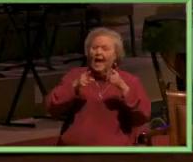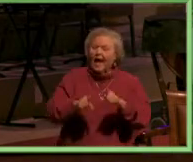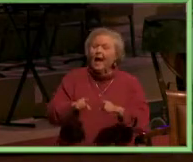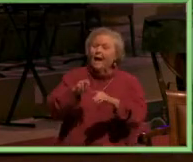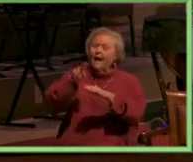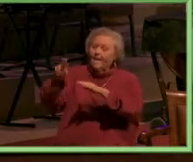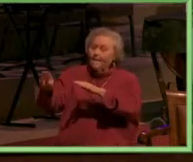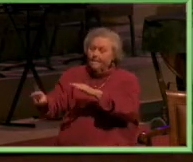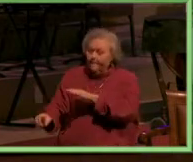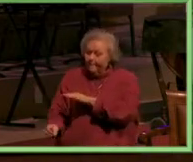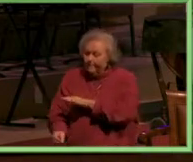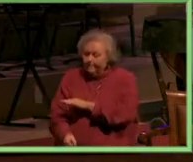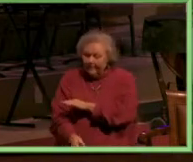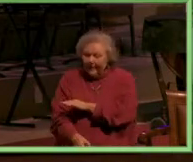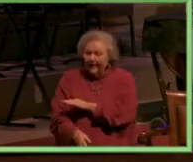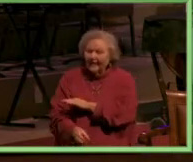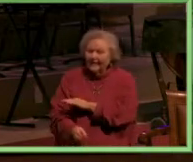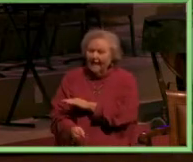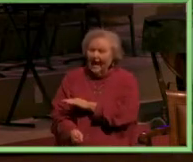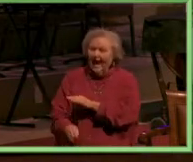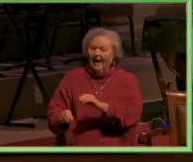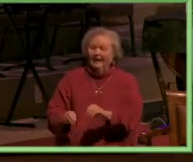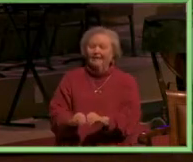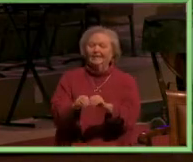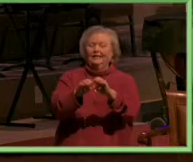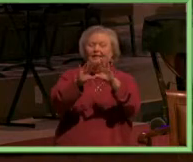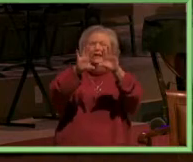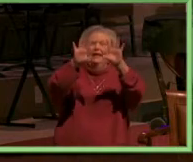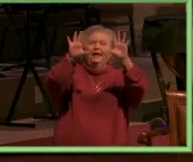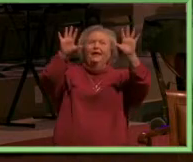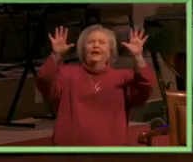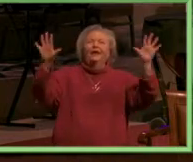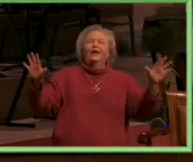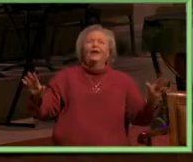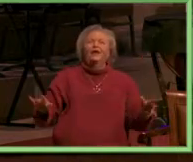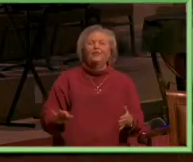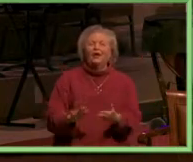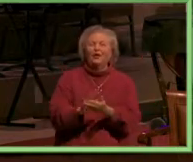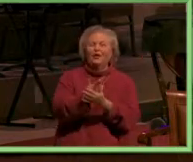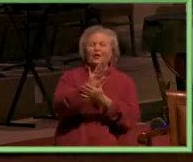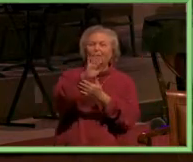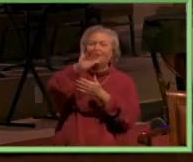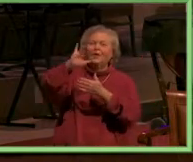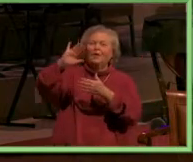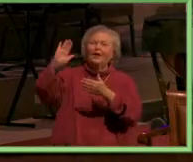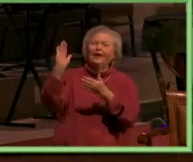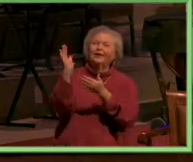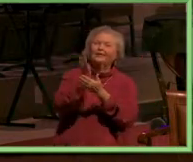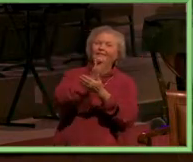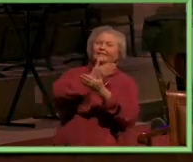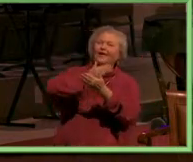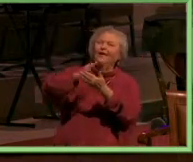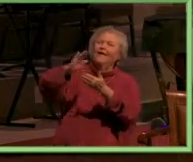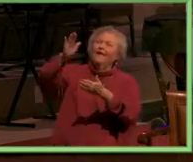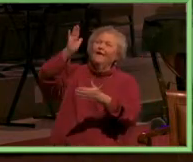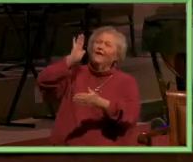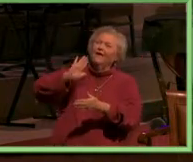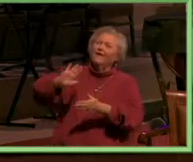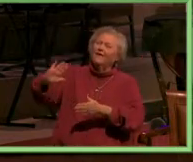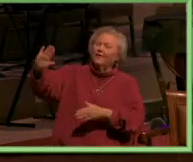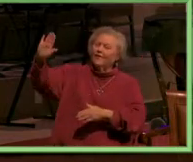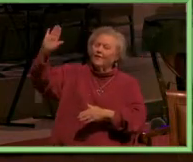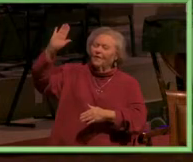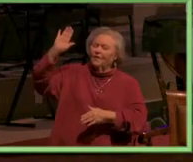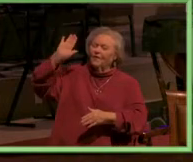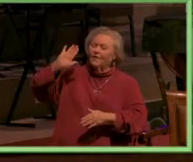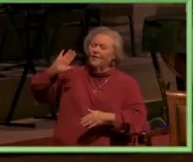It came upon the midnight clear, that glorious song